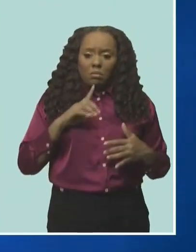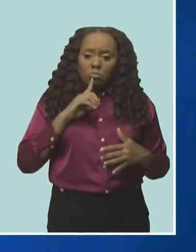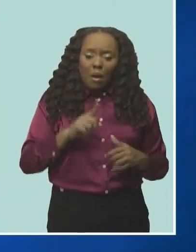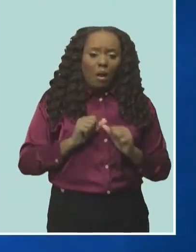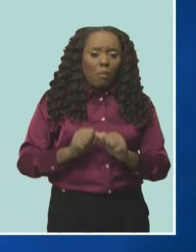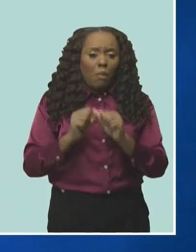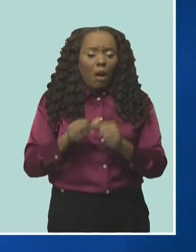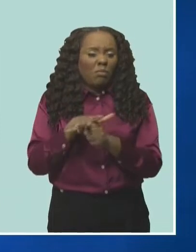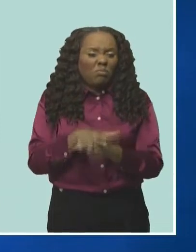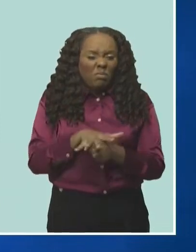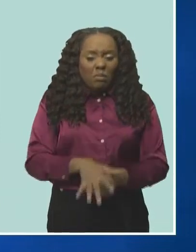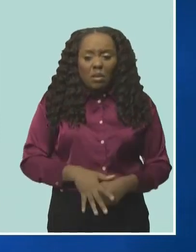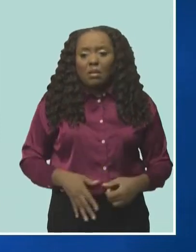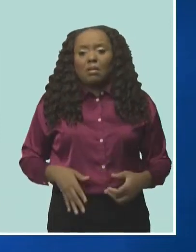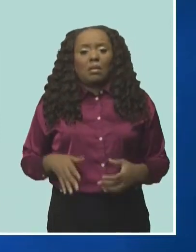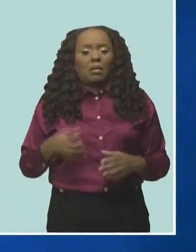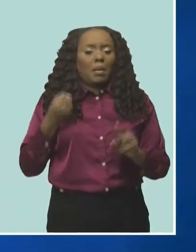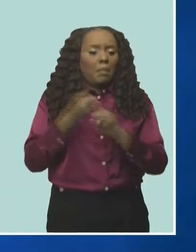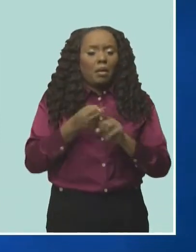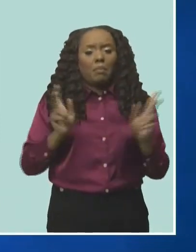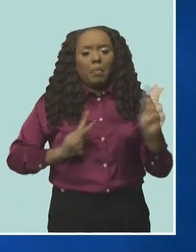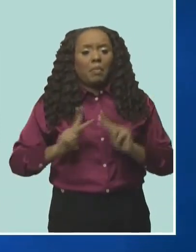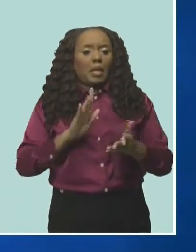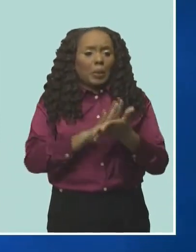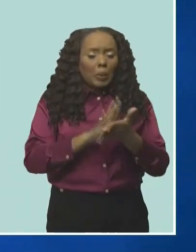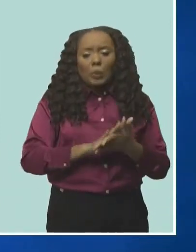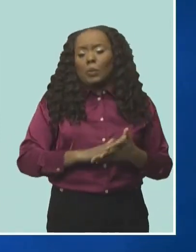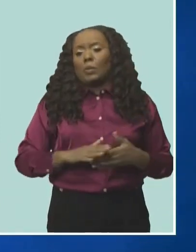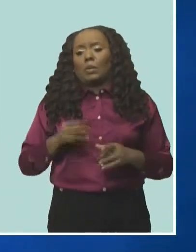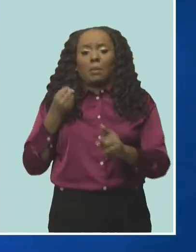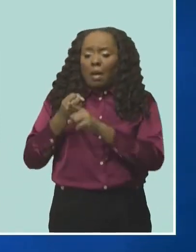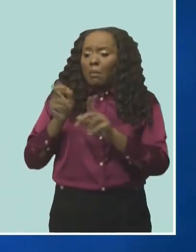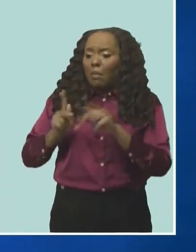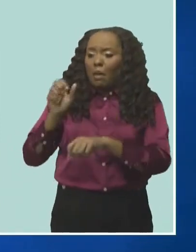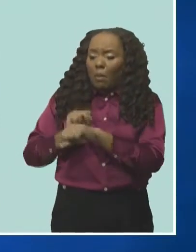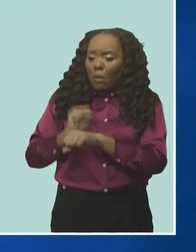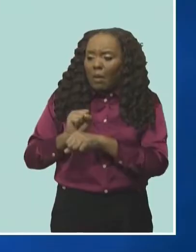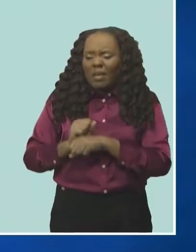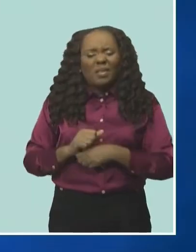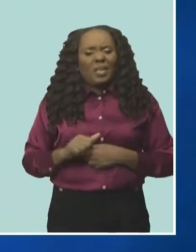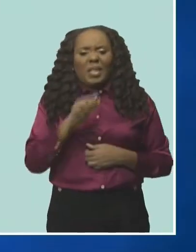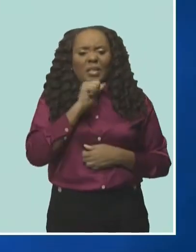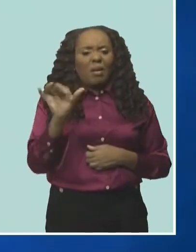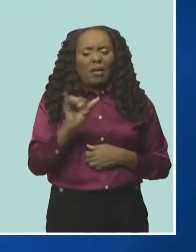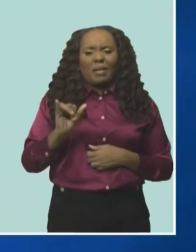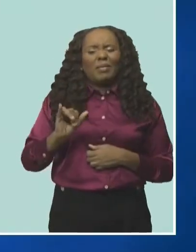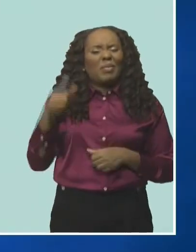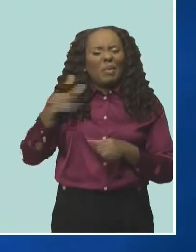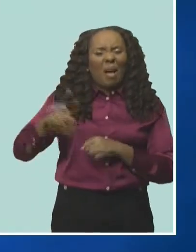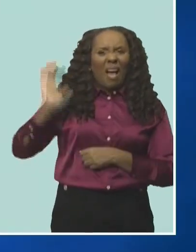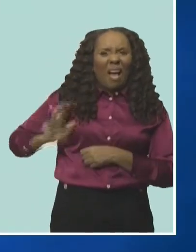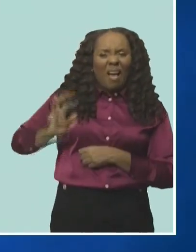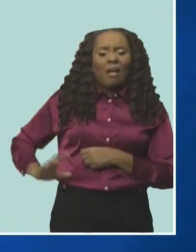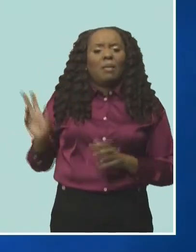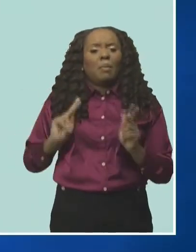people. And it is not the kind of damage that you get one time from breaking and entering, or even from just a broken arm, for